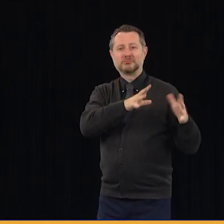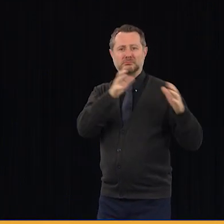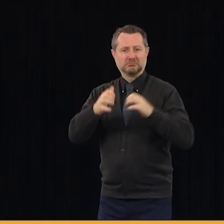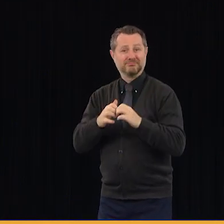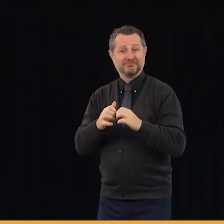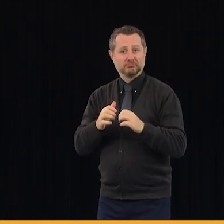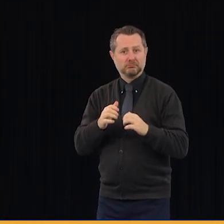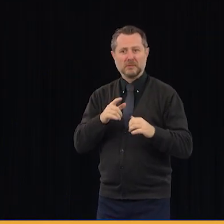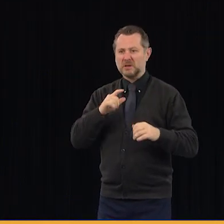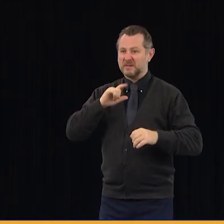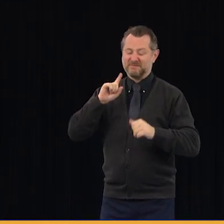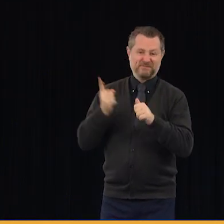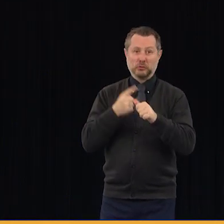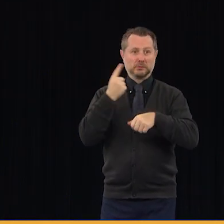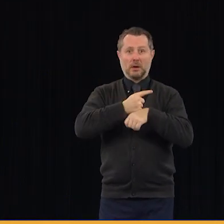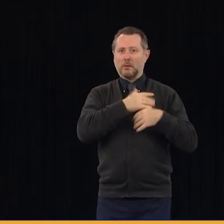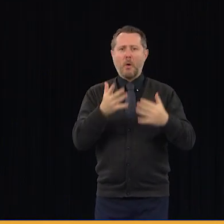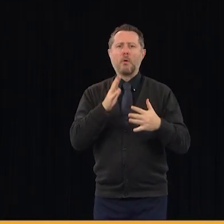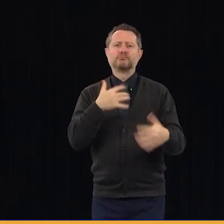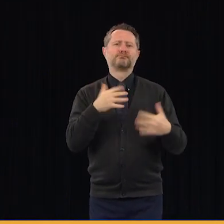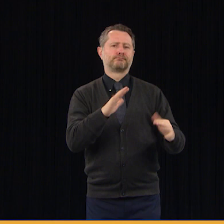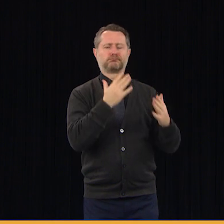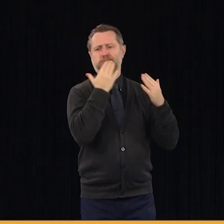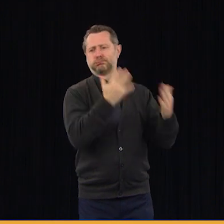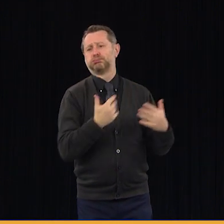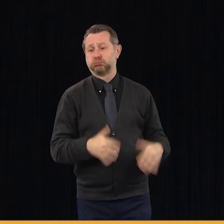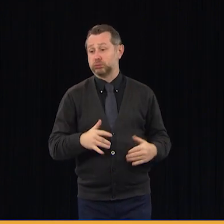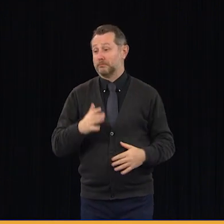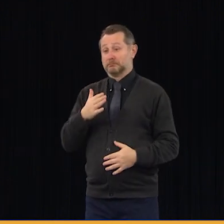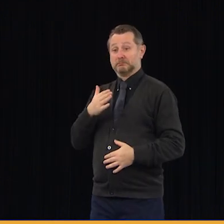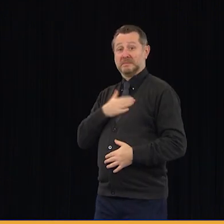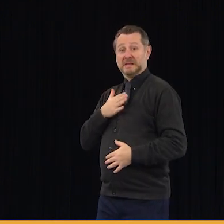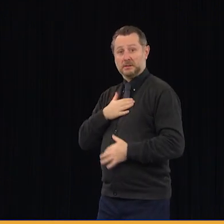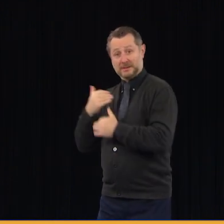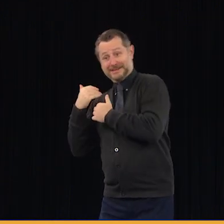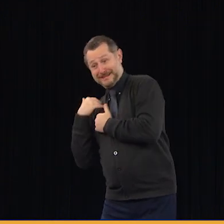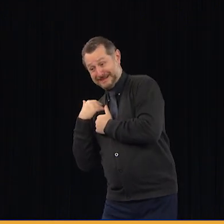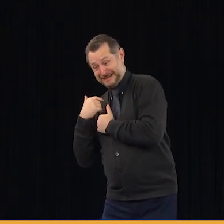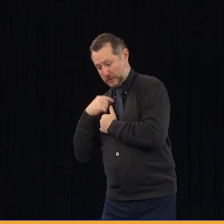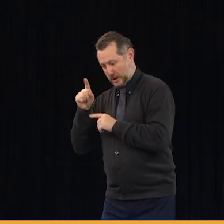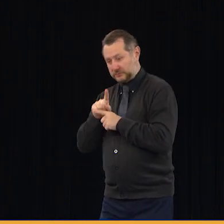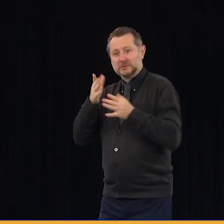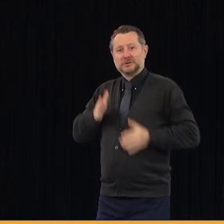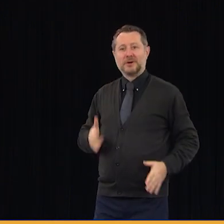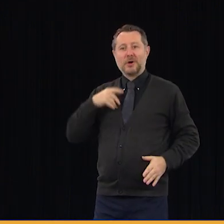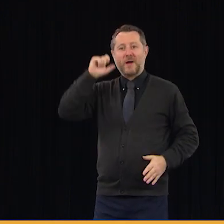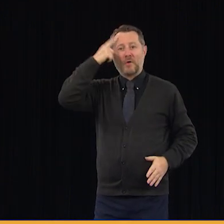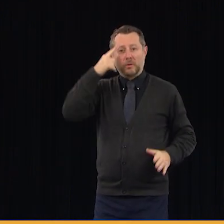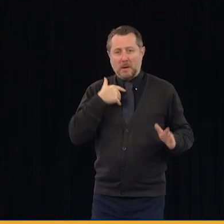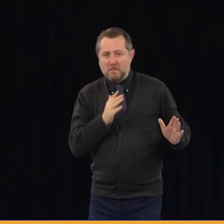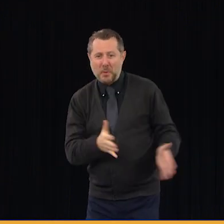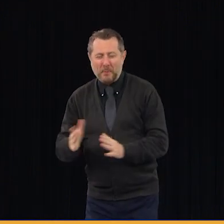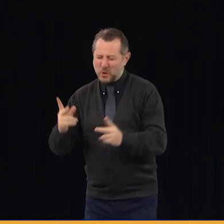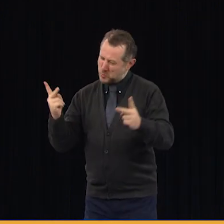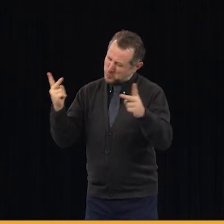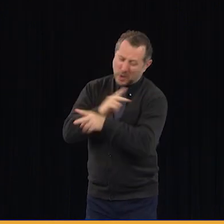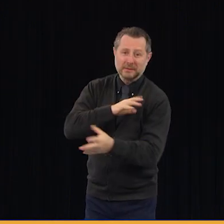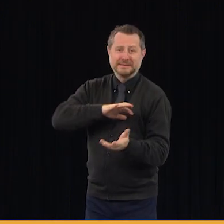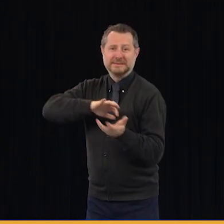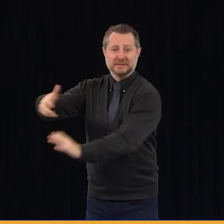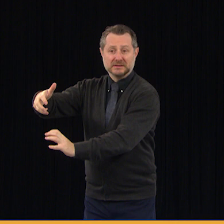and I believe my job as governor, prepare for the worst, hope for the best, but prepare for the worst. Now, we're at